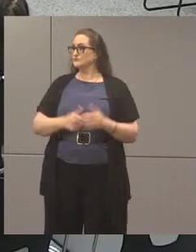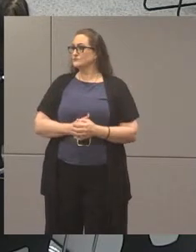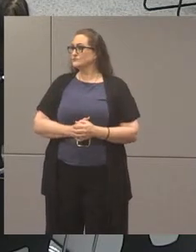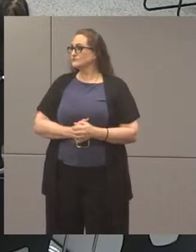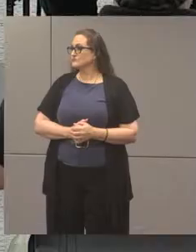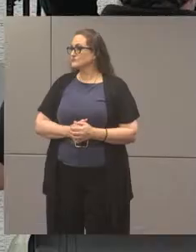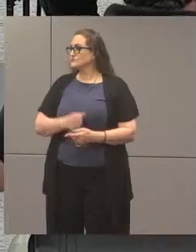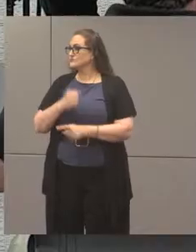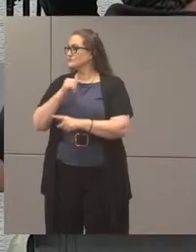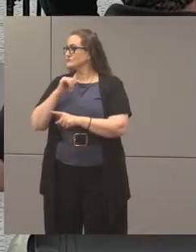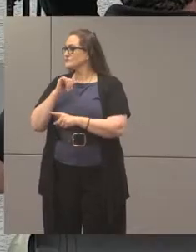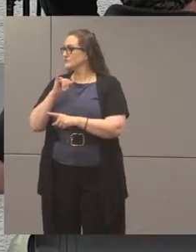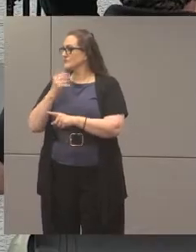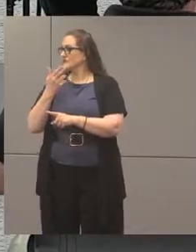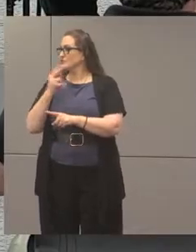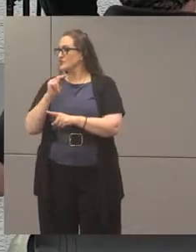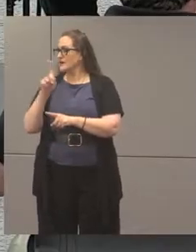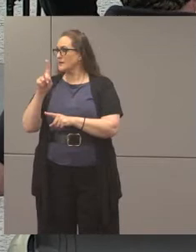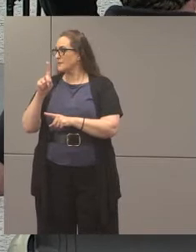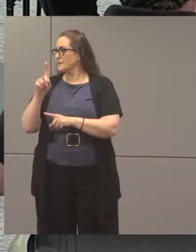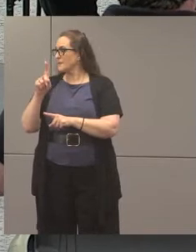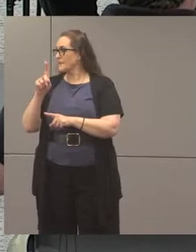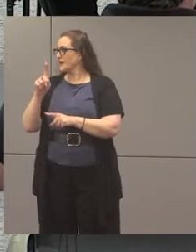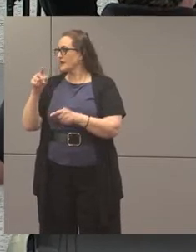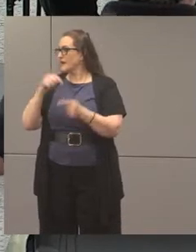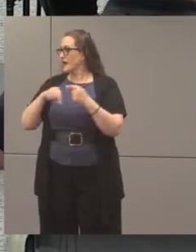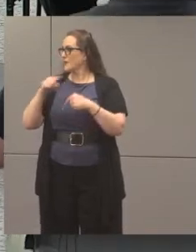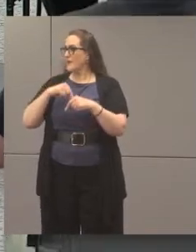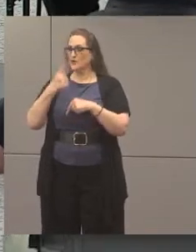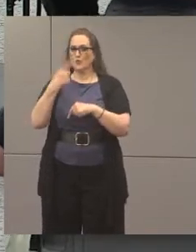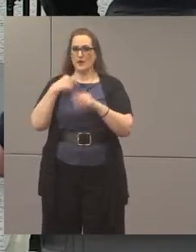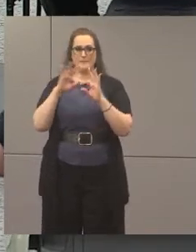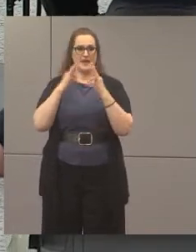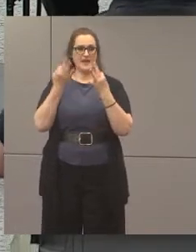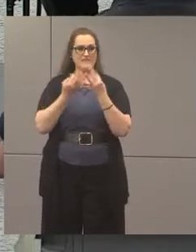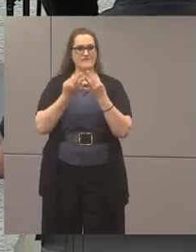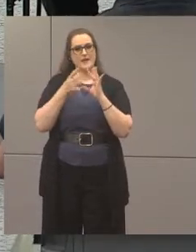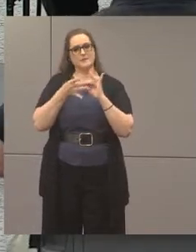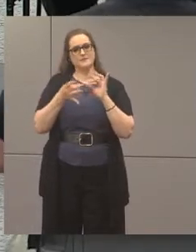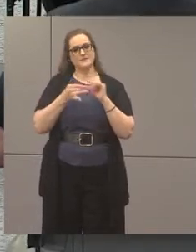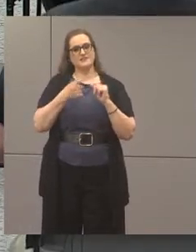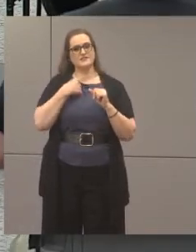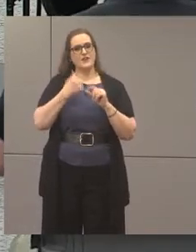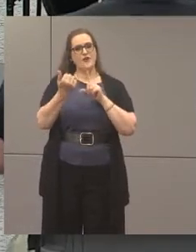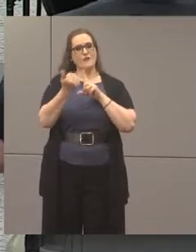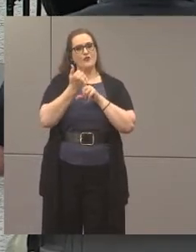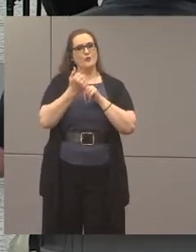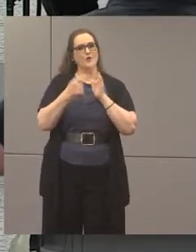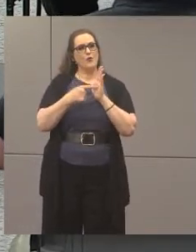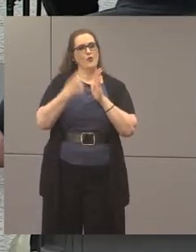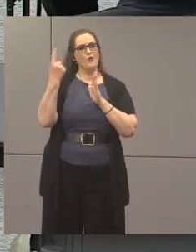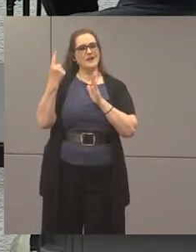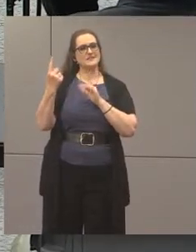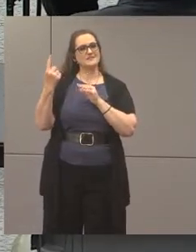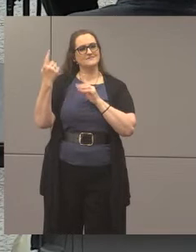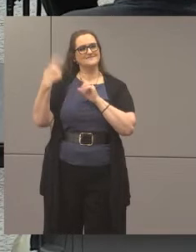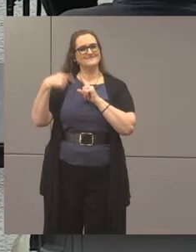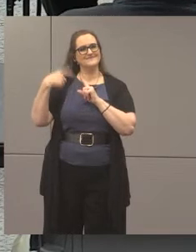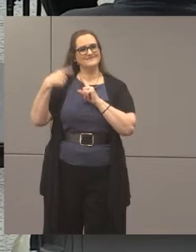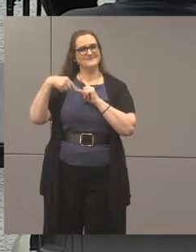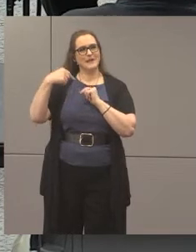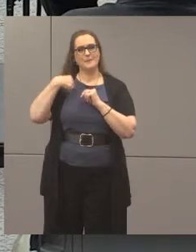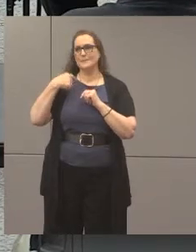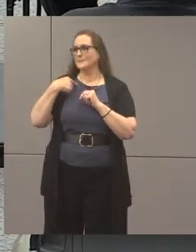John? Mr. Chair? I go back to Wait. one of my family adages, and that's fool me once, fie on thee, fool me twice, fie on